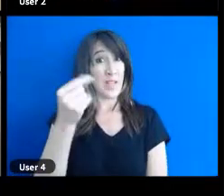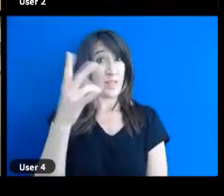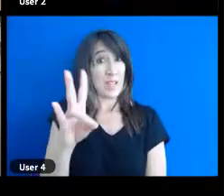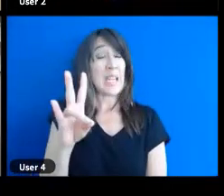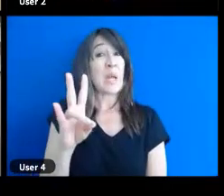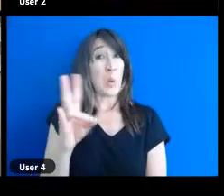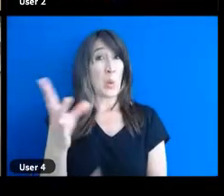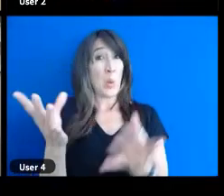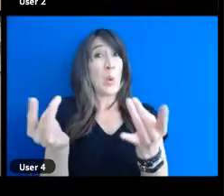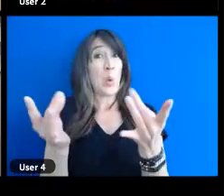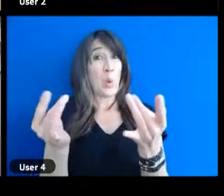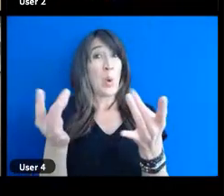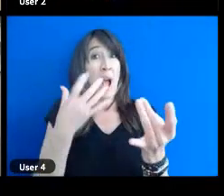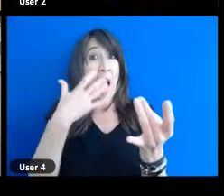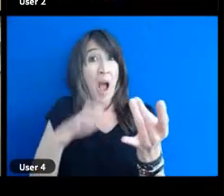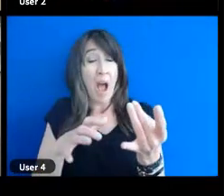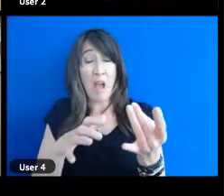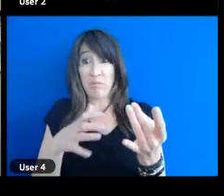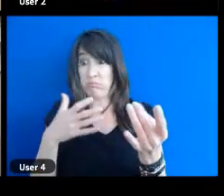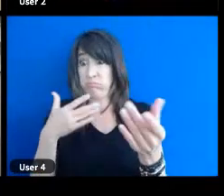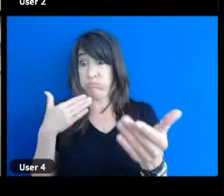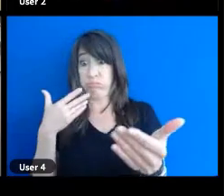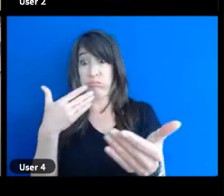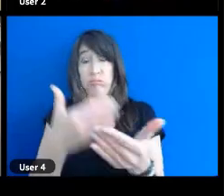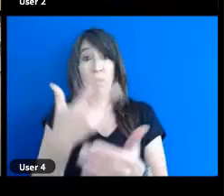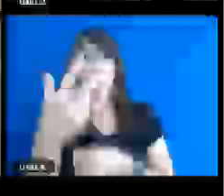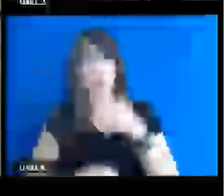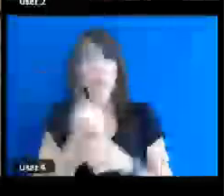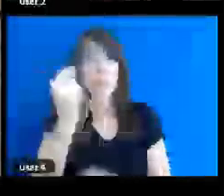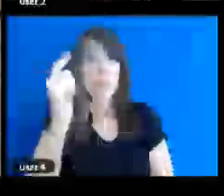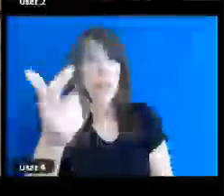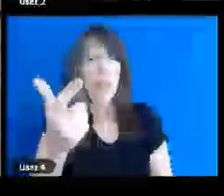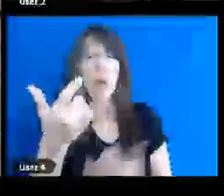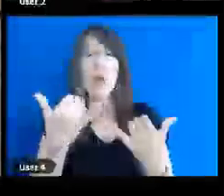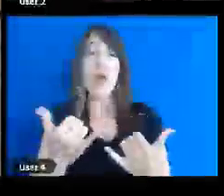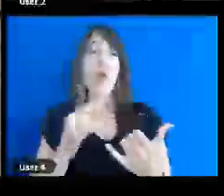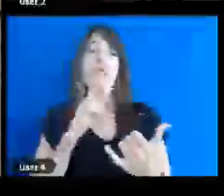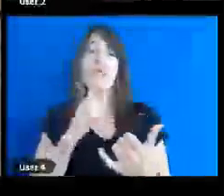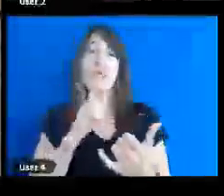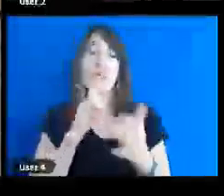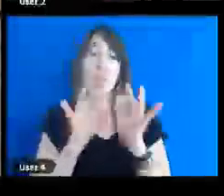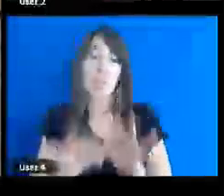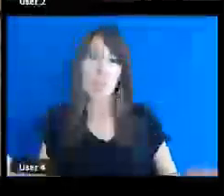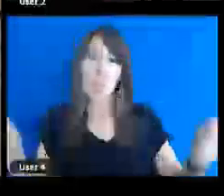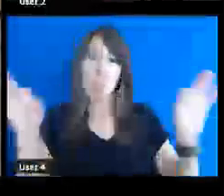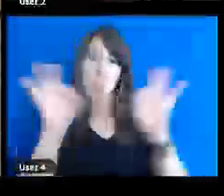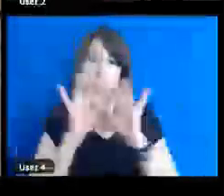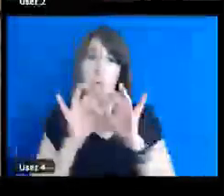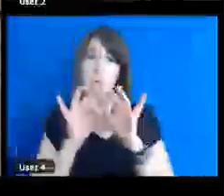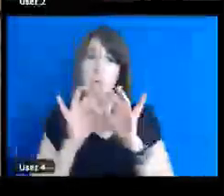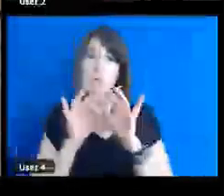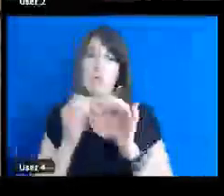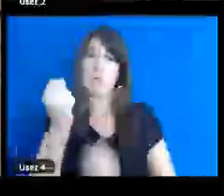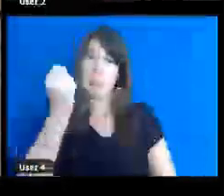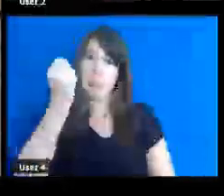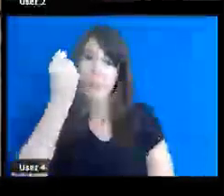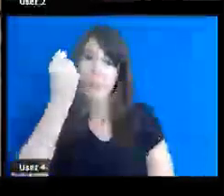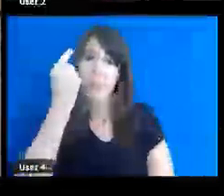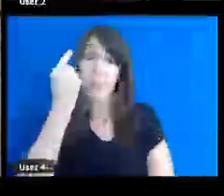thing to do in 2017, but boy, fast forward 3 years and it's incredibly relevant.